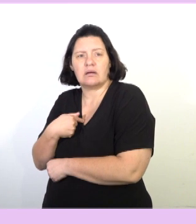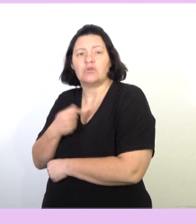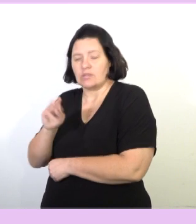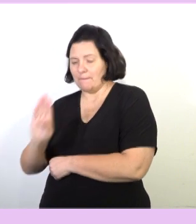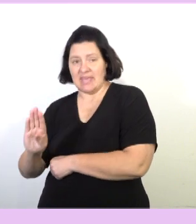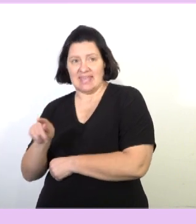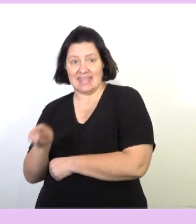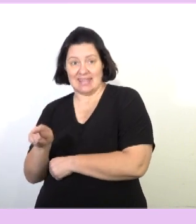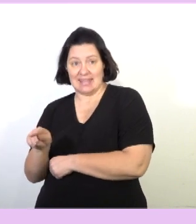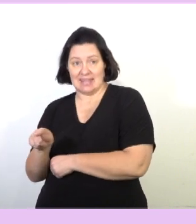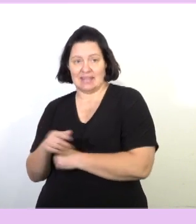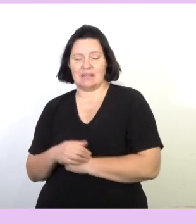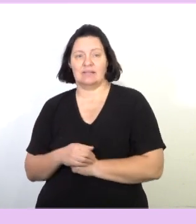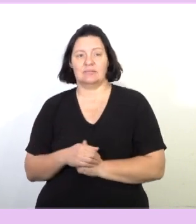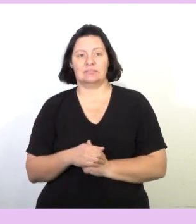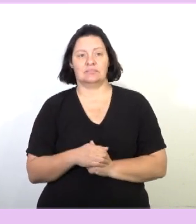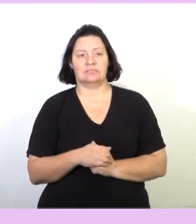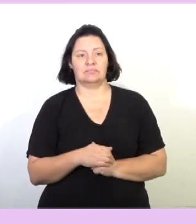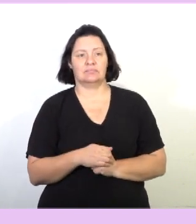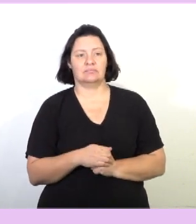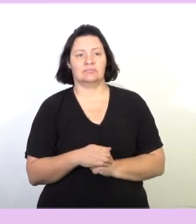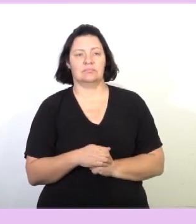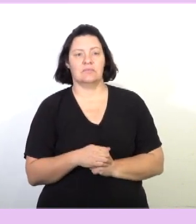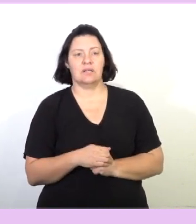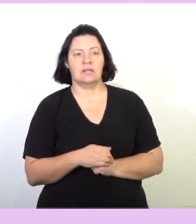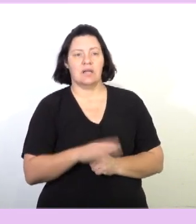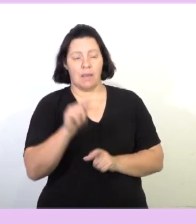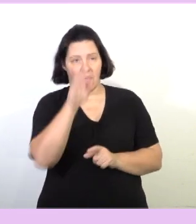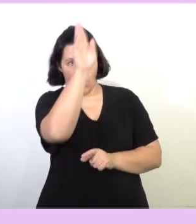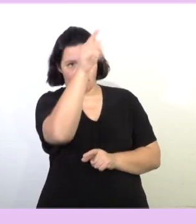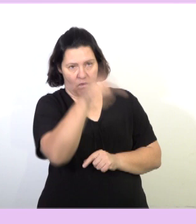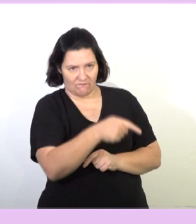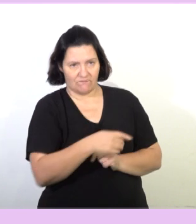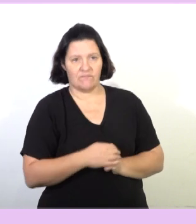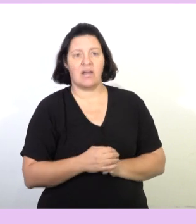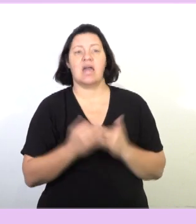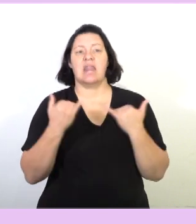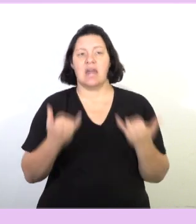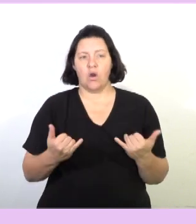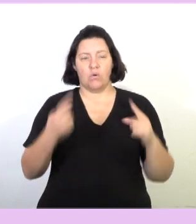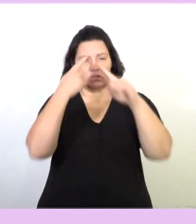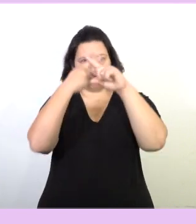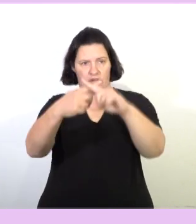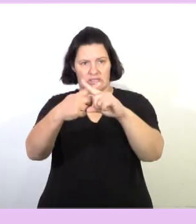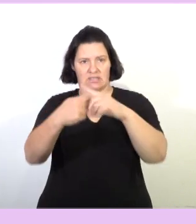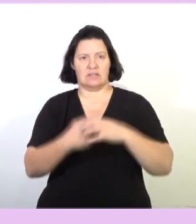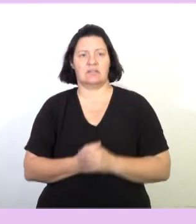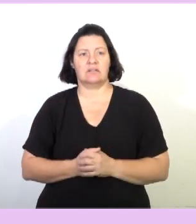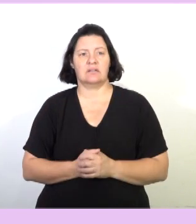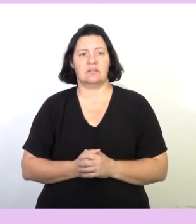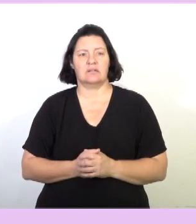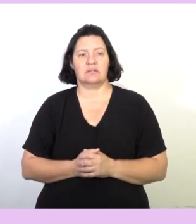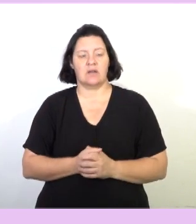it will take. So it is our B. The meters cancels one another, and then we cross